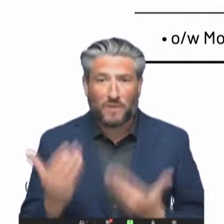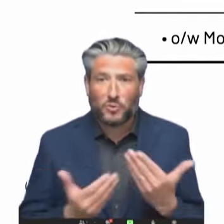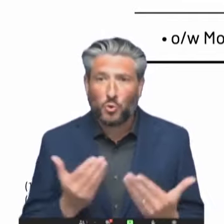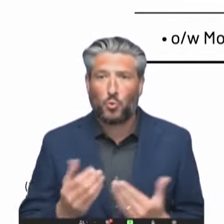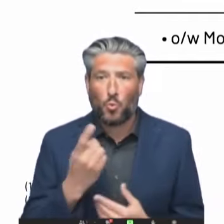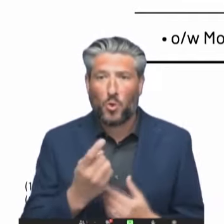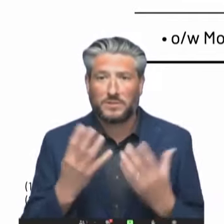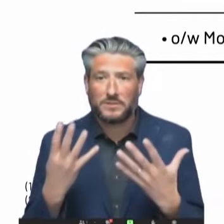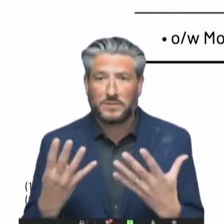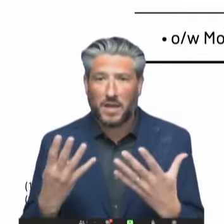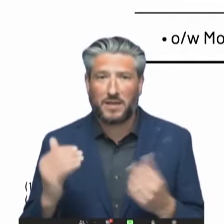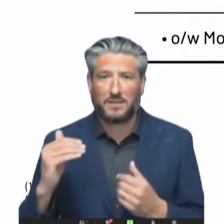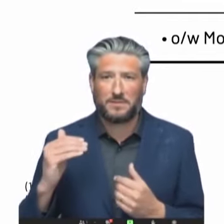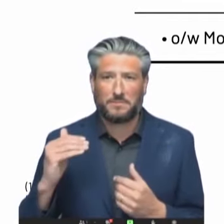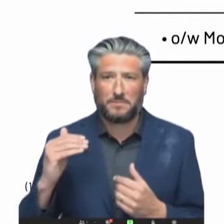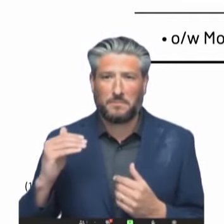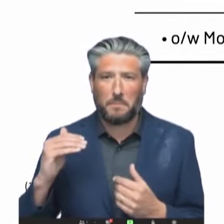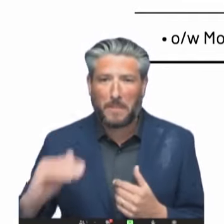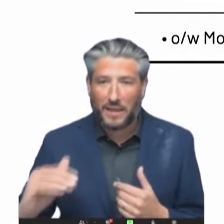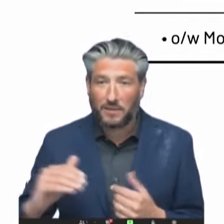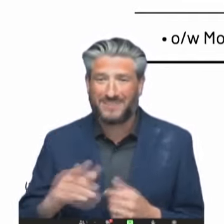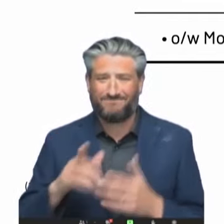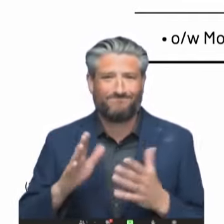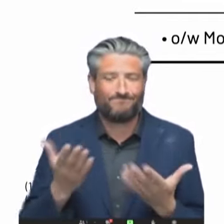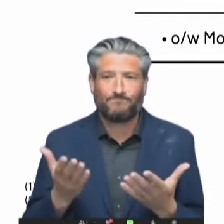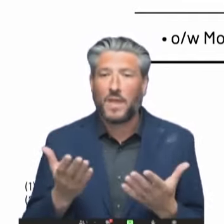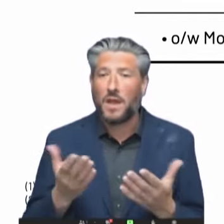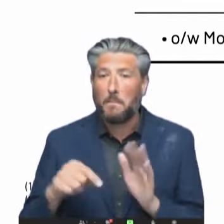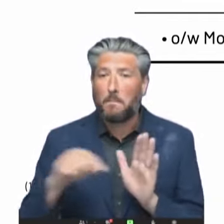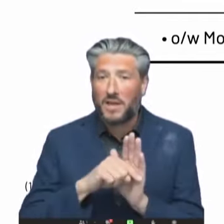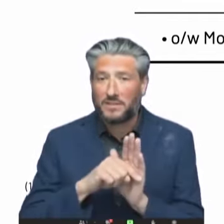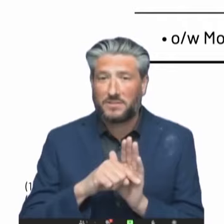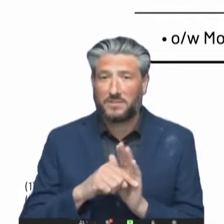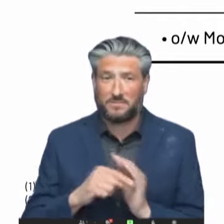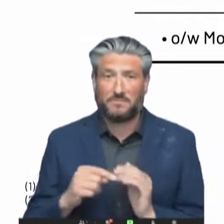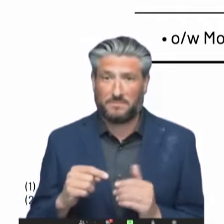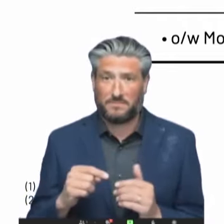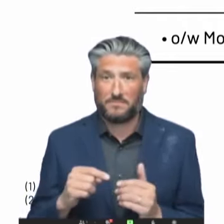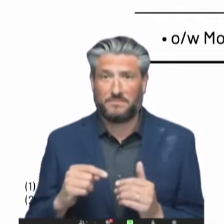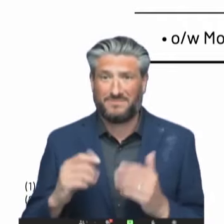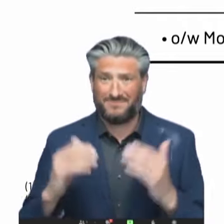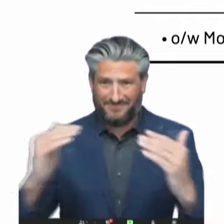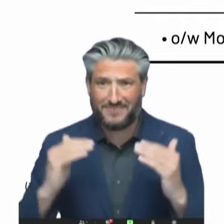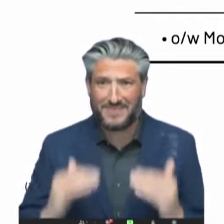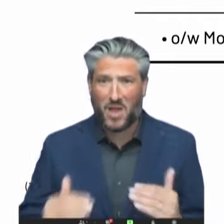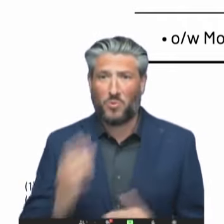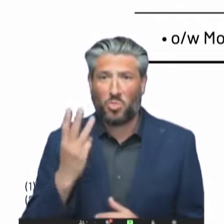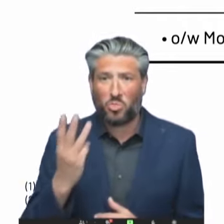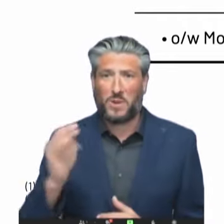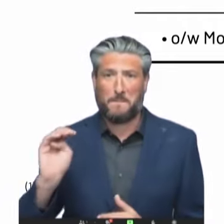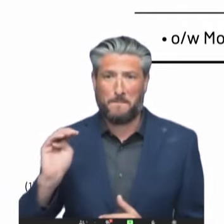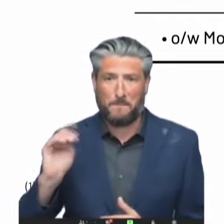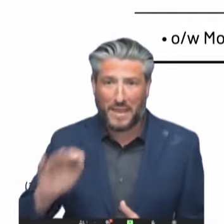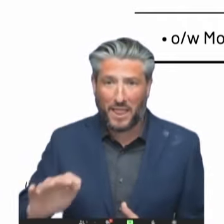337 million euros, down almost 3 billion euros, which works out to a consolidated operating margin of